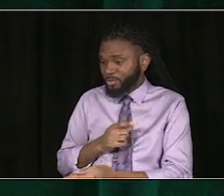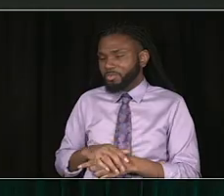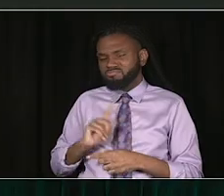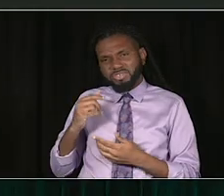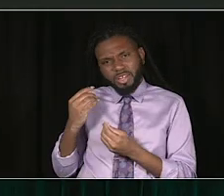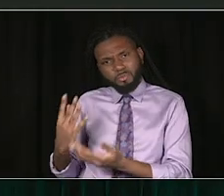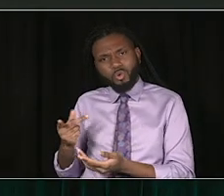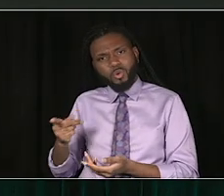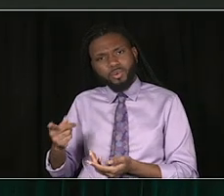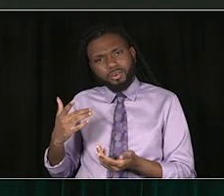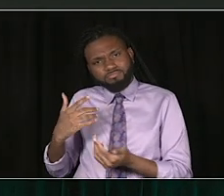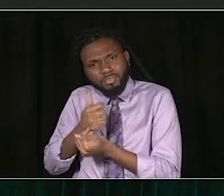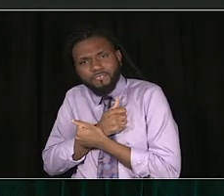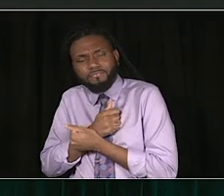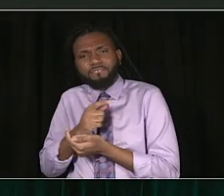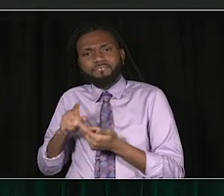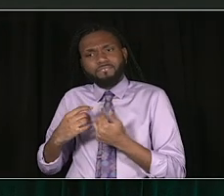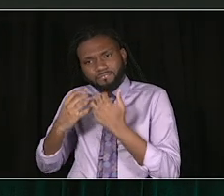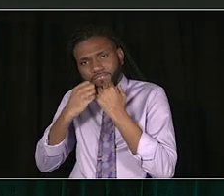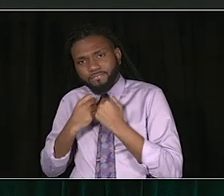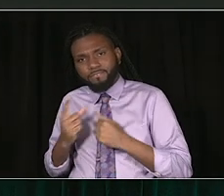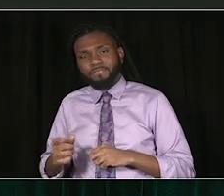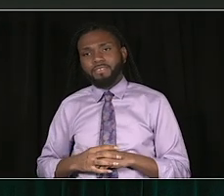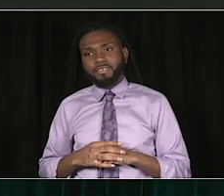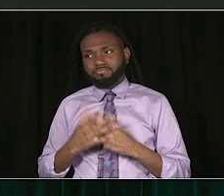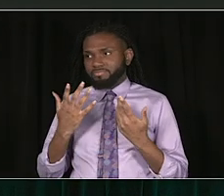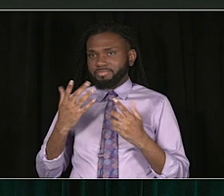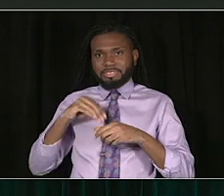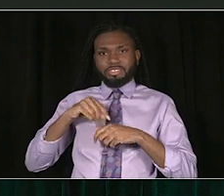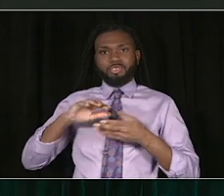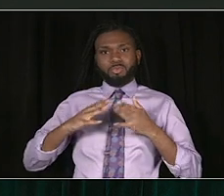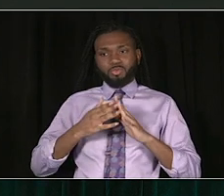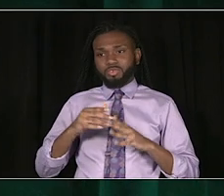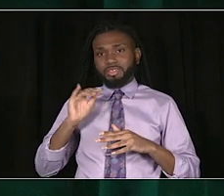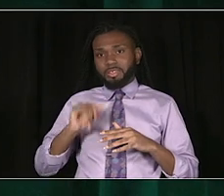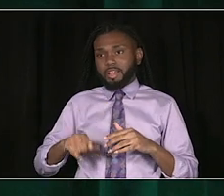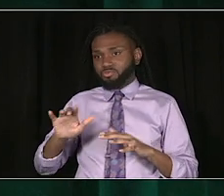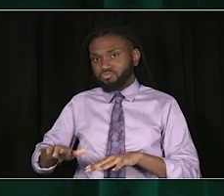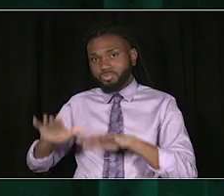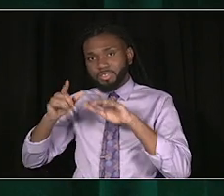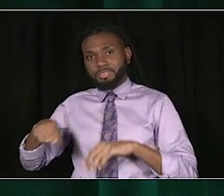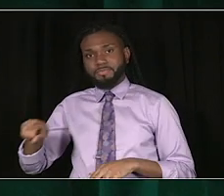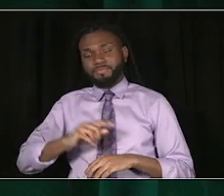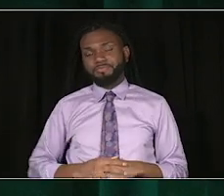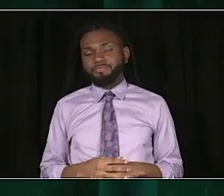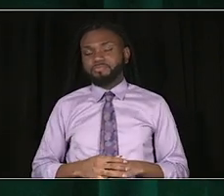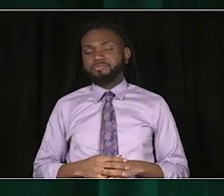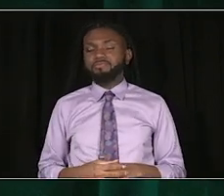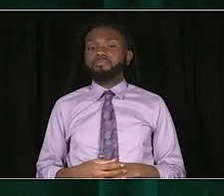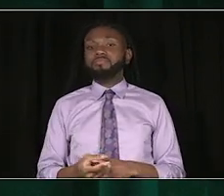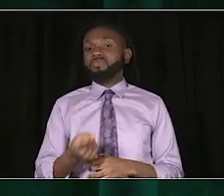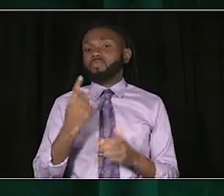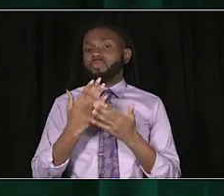know that they are loved, that they are cared for in the community that is raising them up. And the one thing that